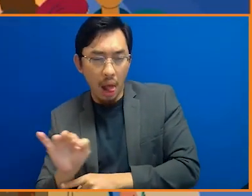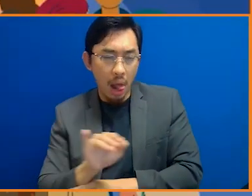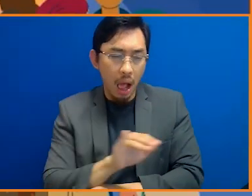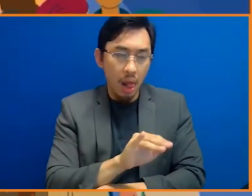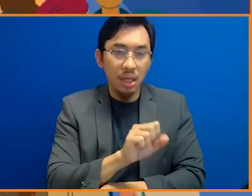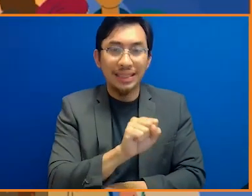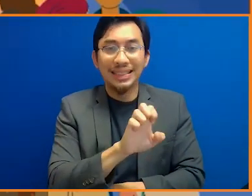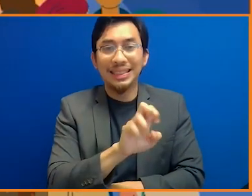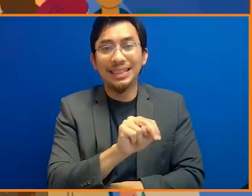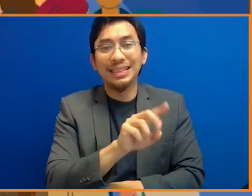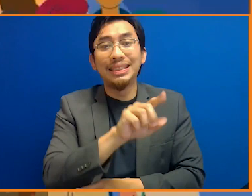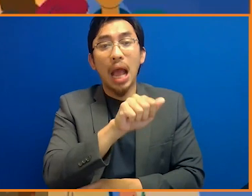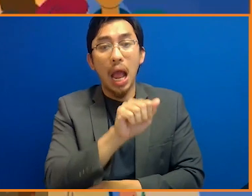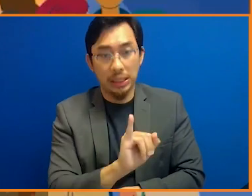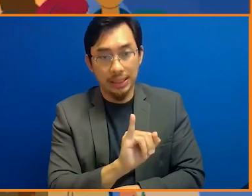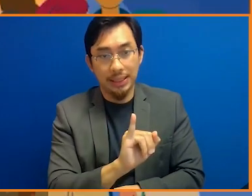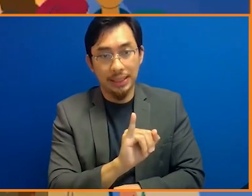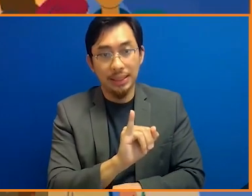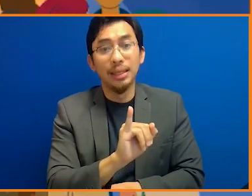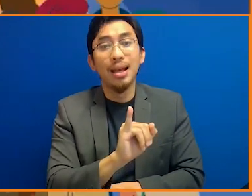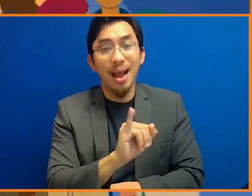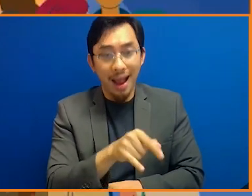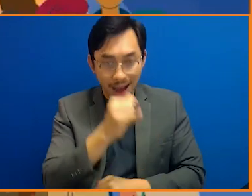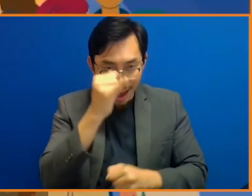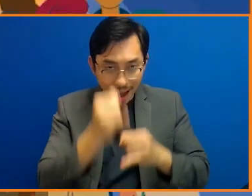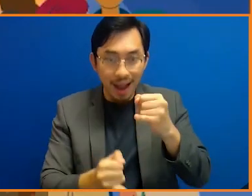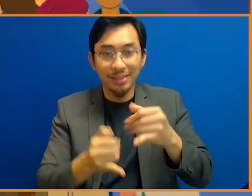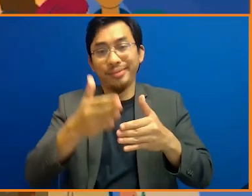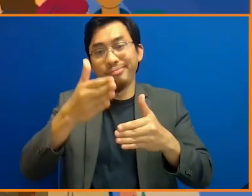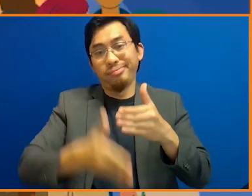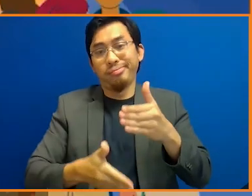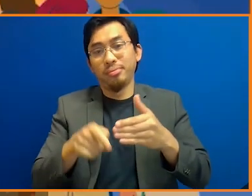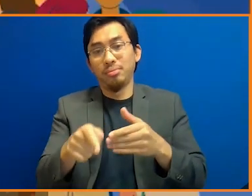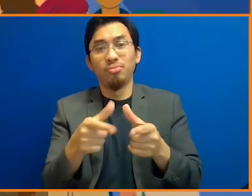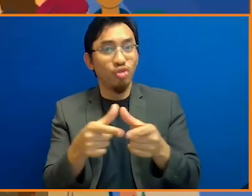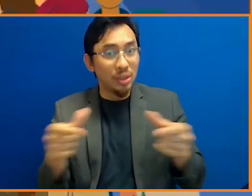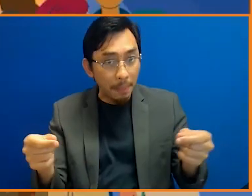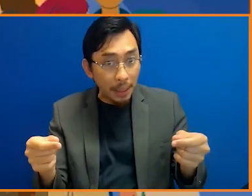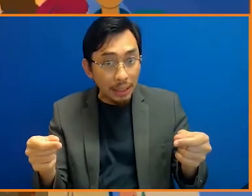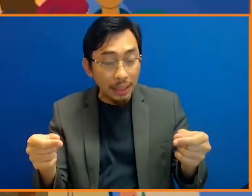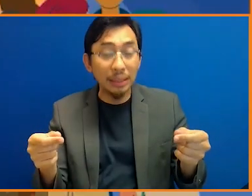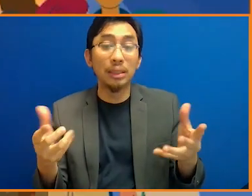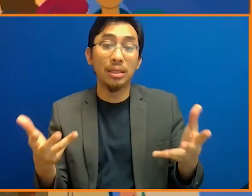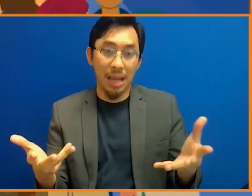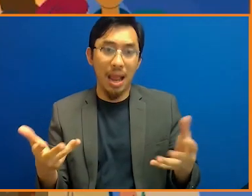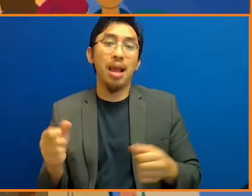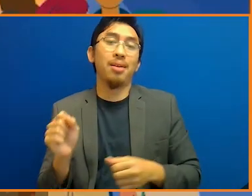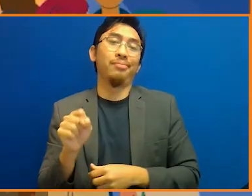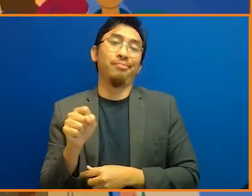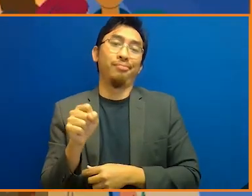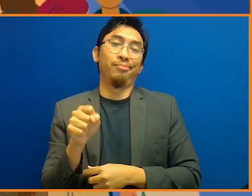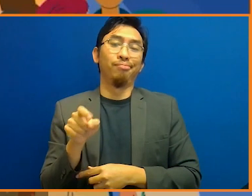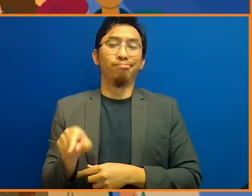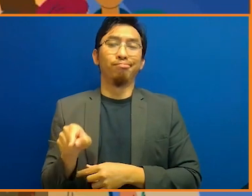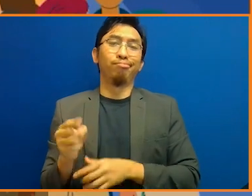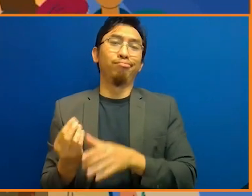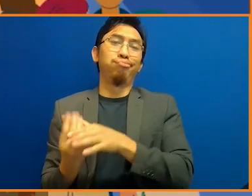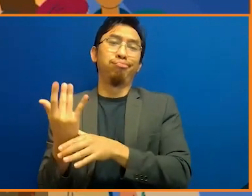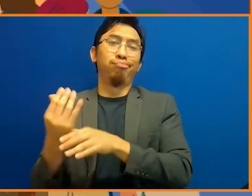Tonga to Sendai as well, and not to Sendai only, sorry, to Japan as well. And this is